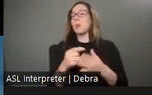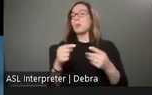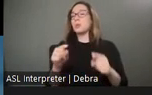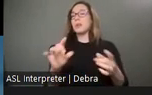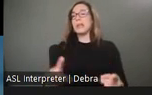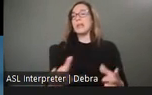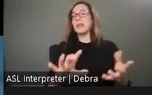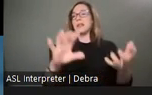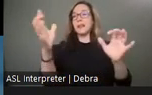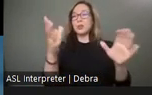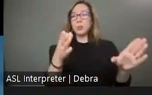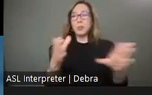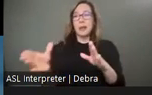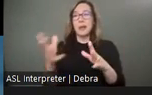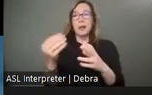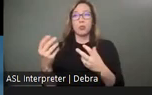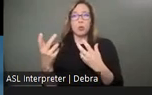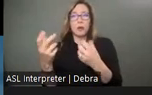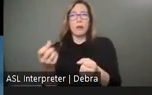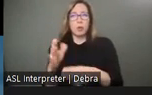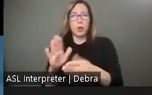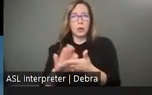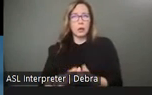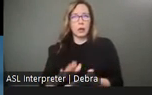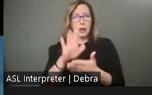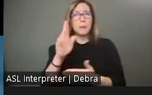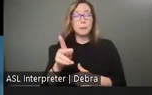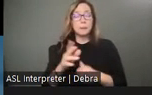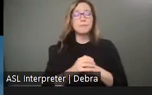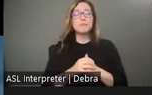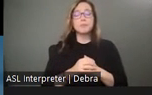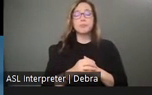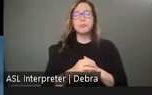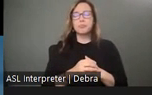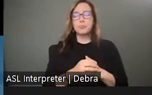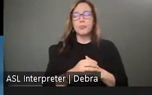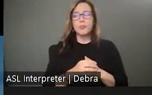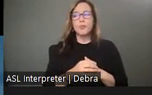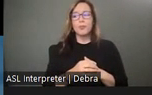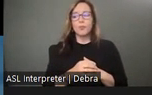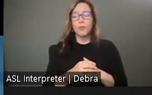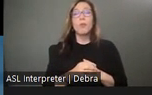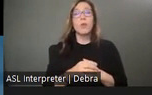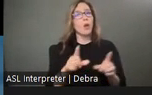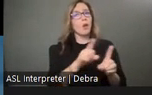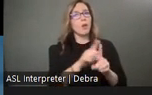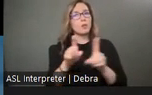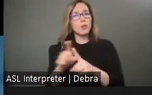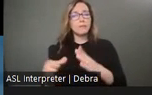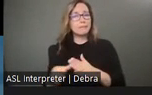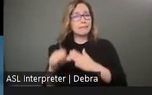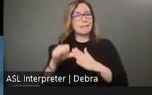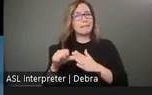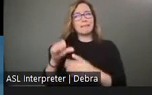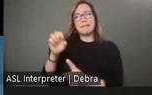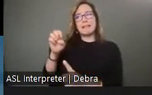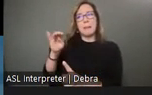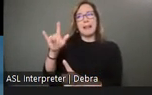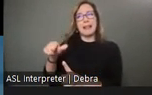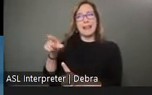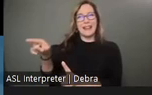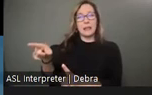and recovery. I also want to reiterate what Emily just said, that